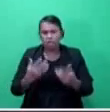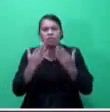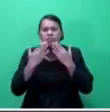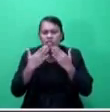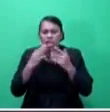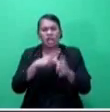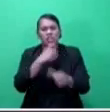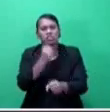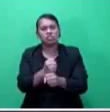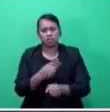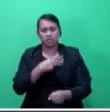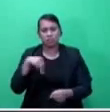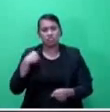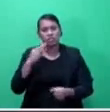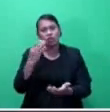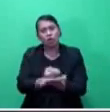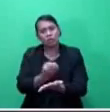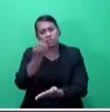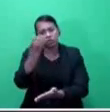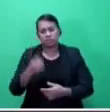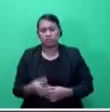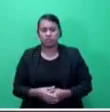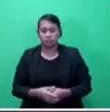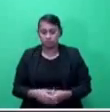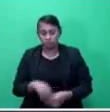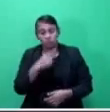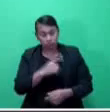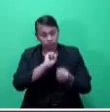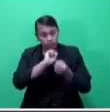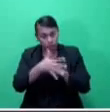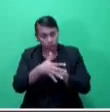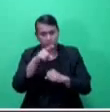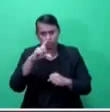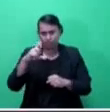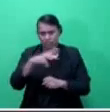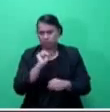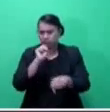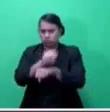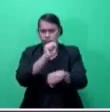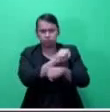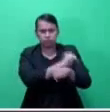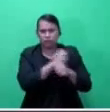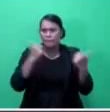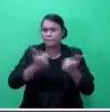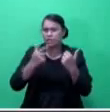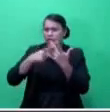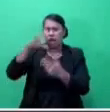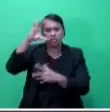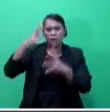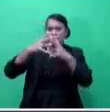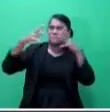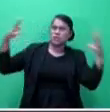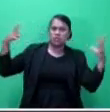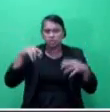Minister for Economy. COVID-19 has overcome so many countries who are much bigger than us. But many of us can